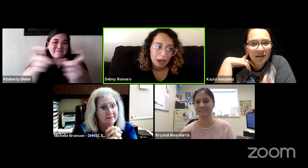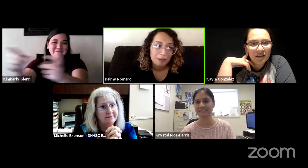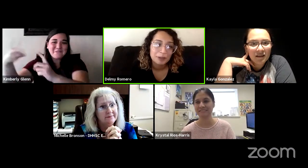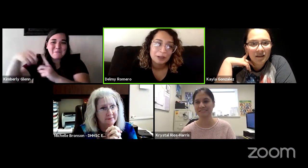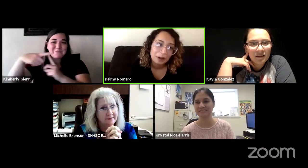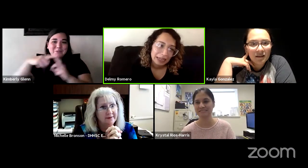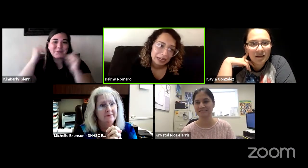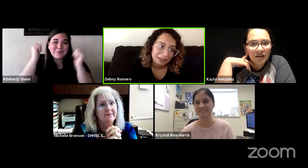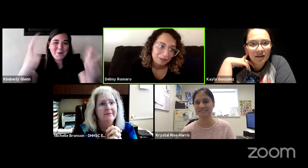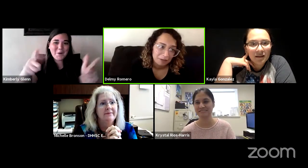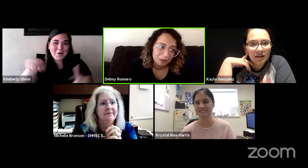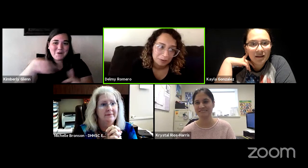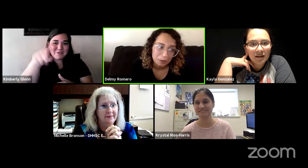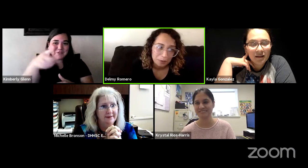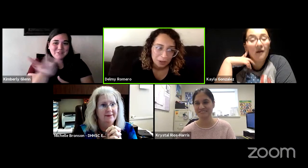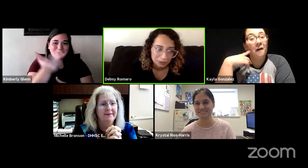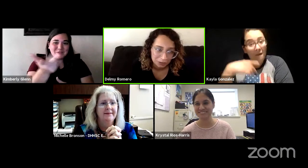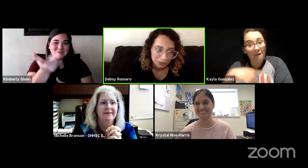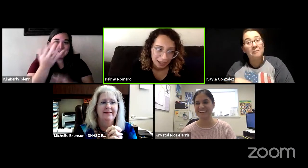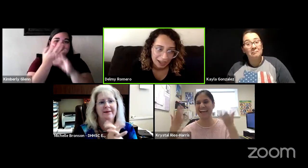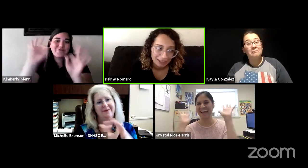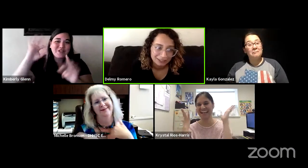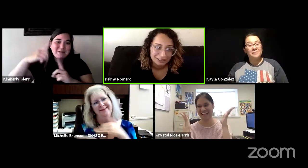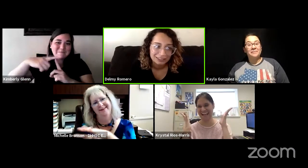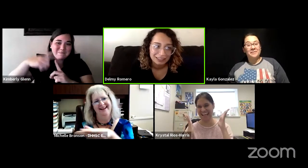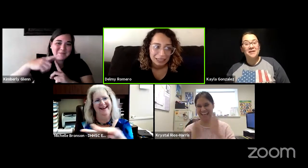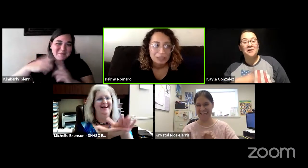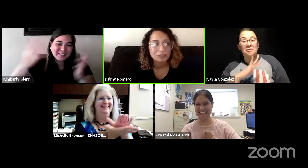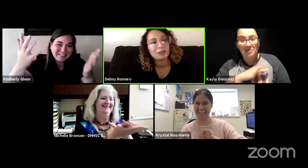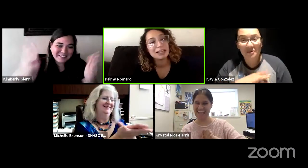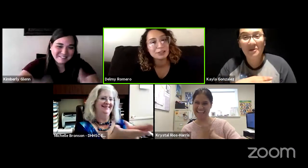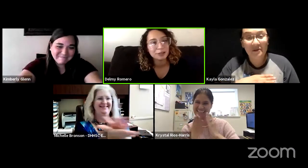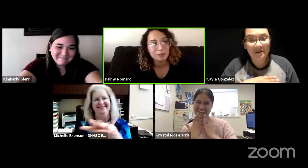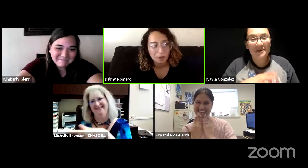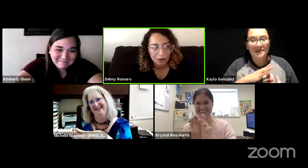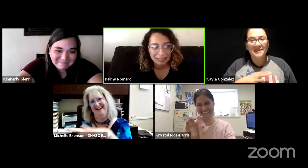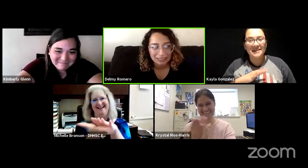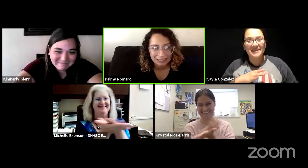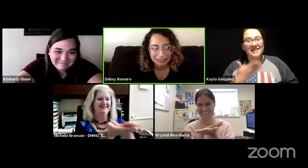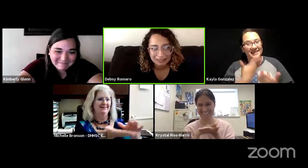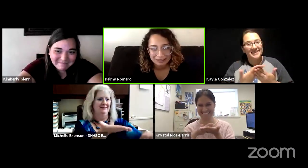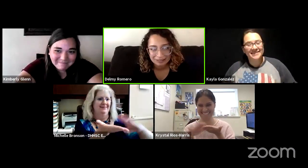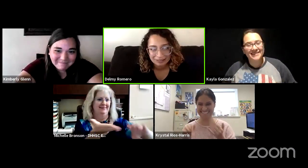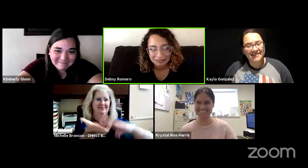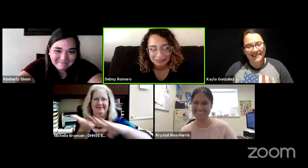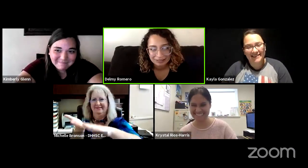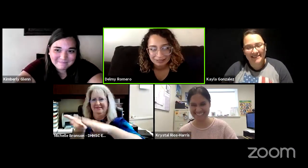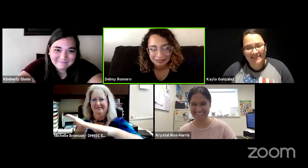So I'm going to go ahead and give everyone the points for that. So that's free points.